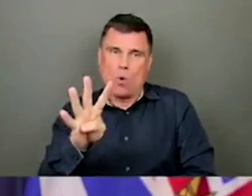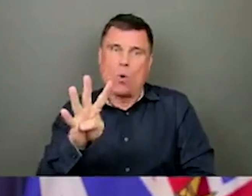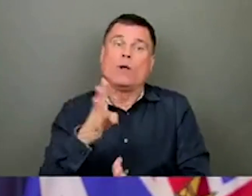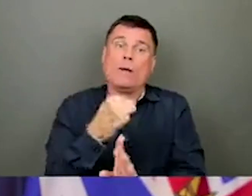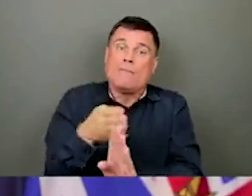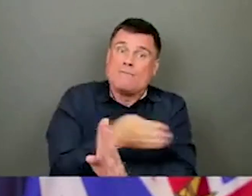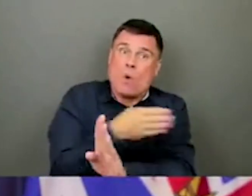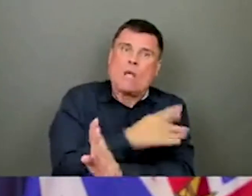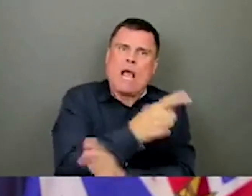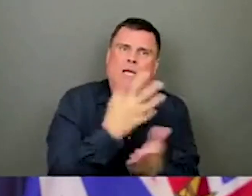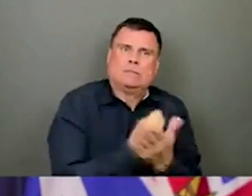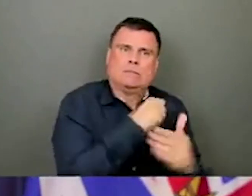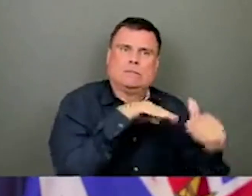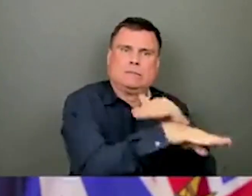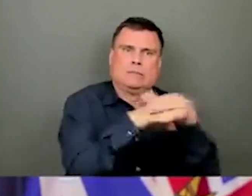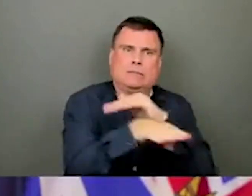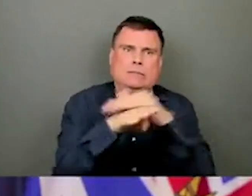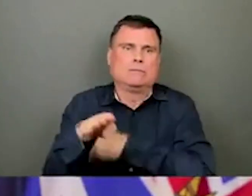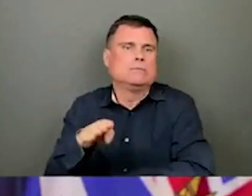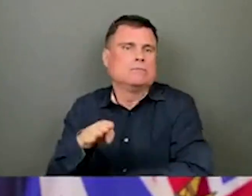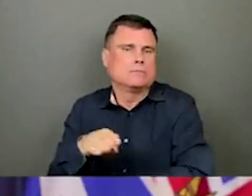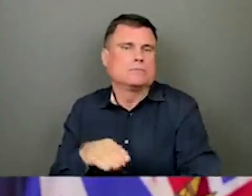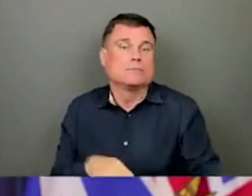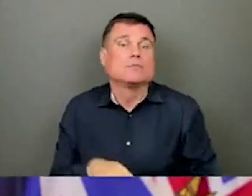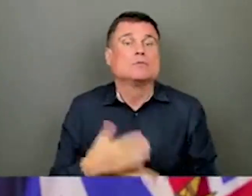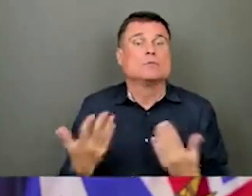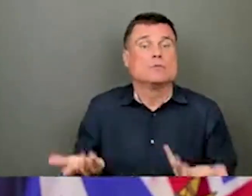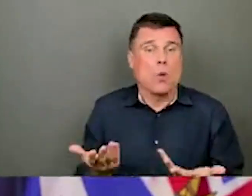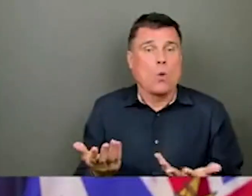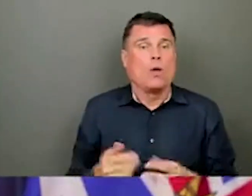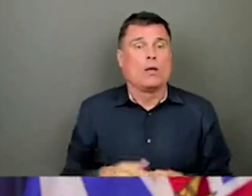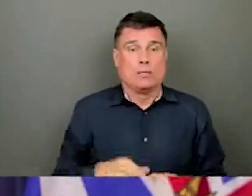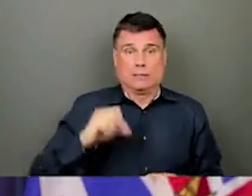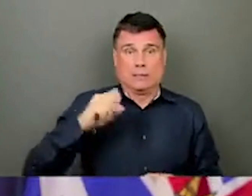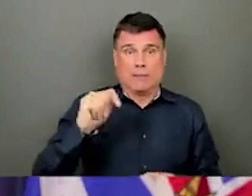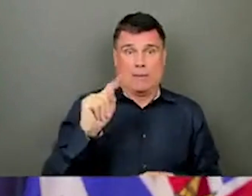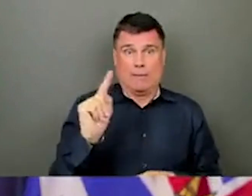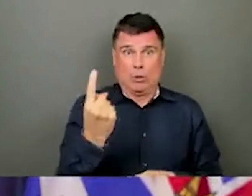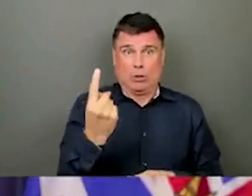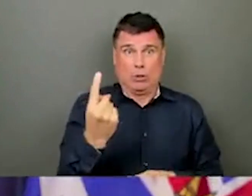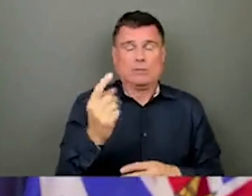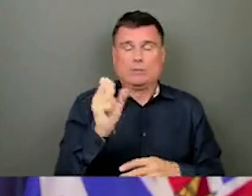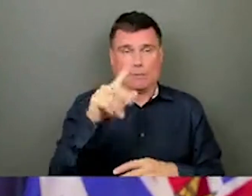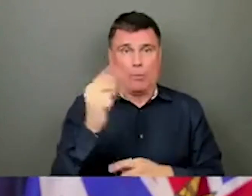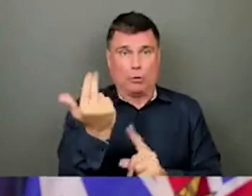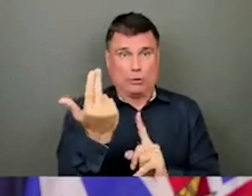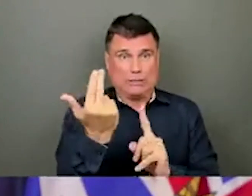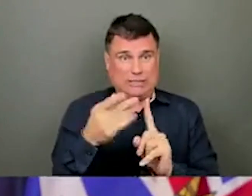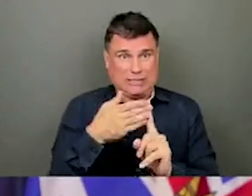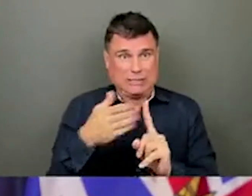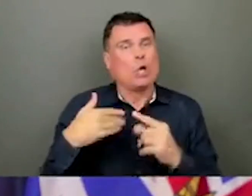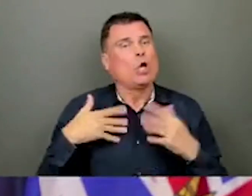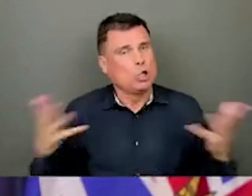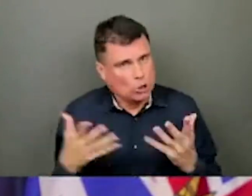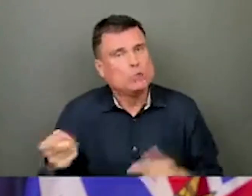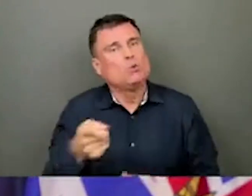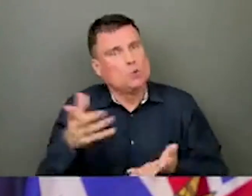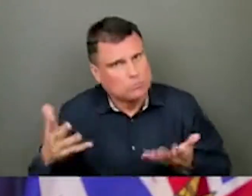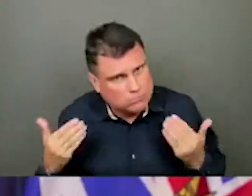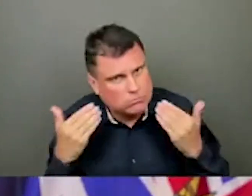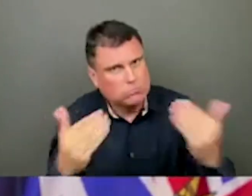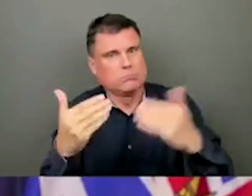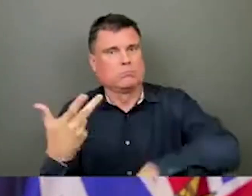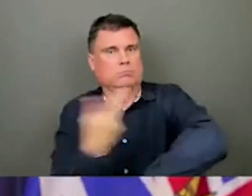now is a critical step in continuing to increase the vaccination rate across the province. It's an essential step to provide